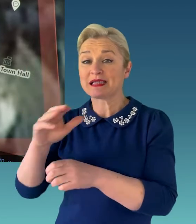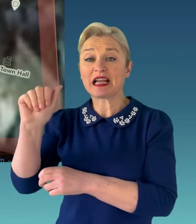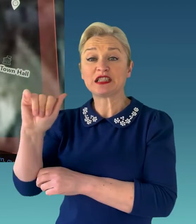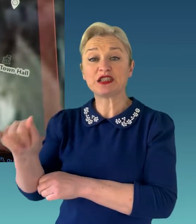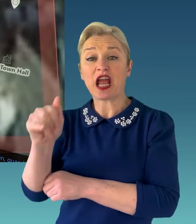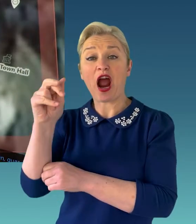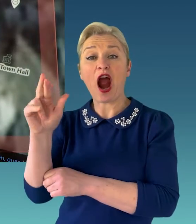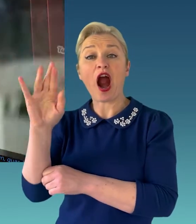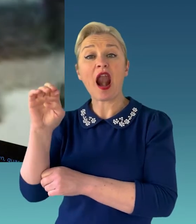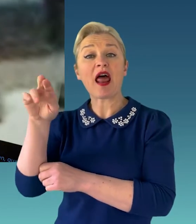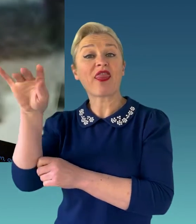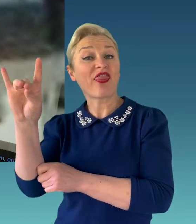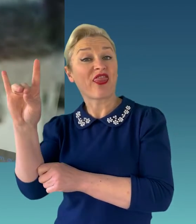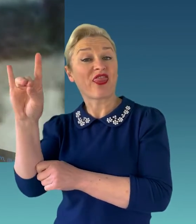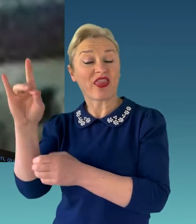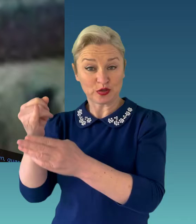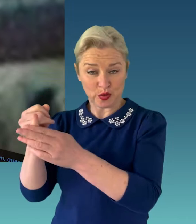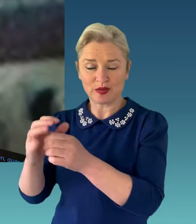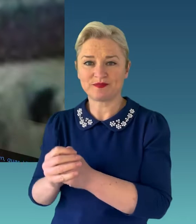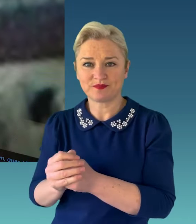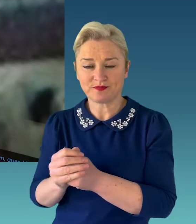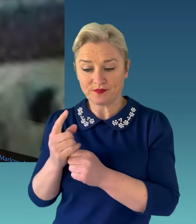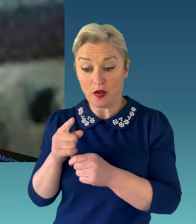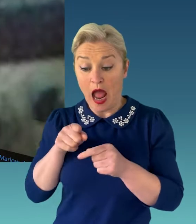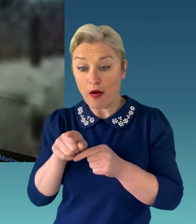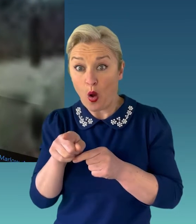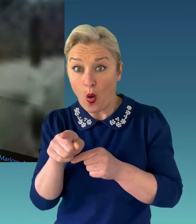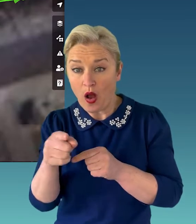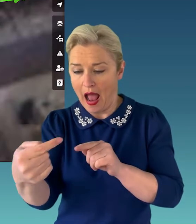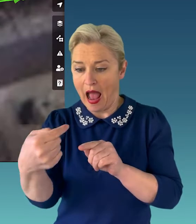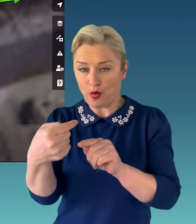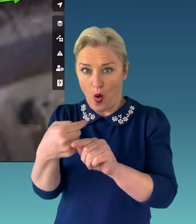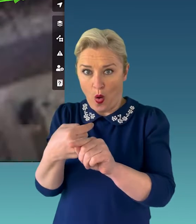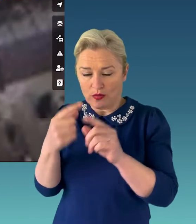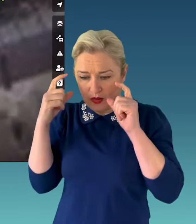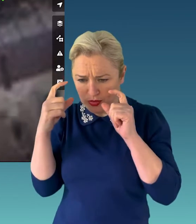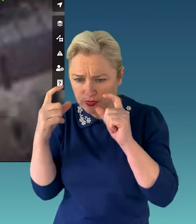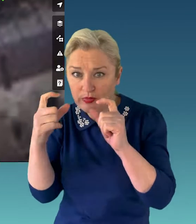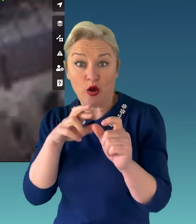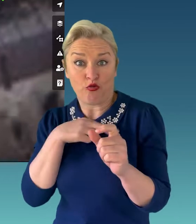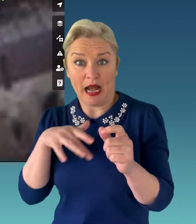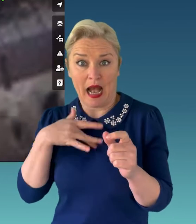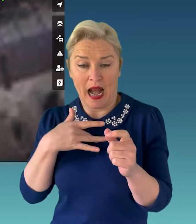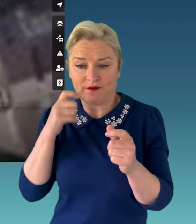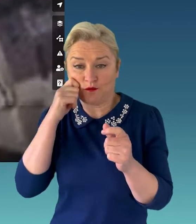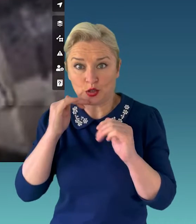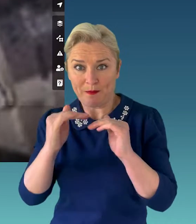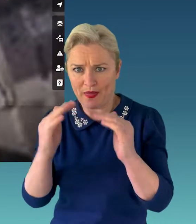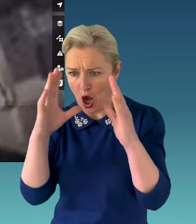Then I can use the arrows to move up and down the footpath, which allows me to see exactly what it looks like in real life.